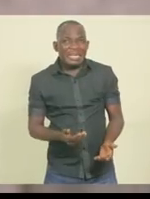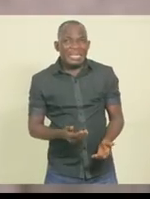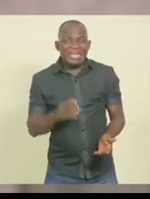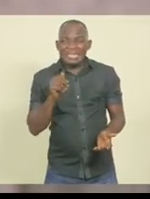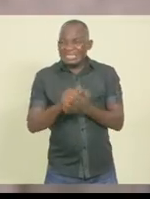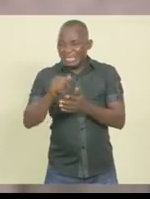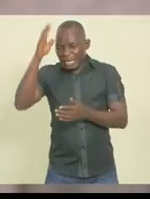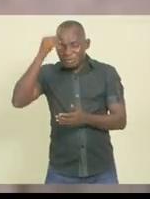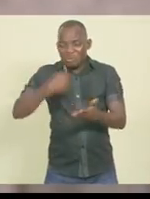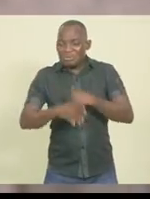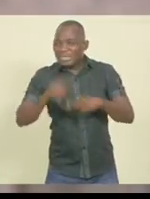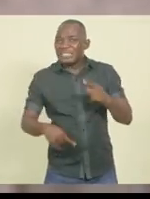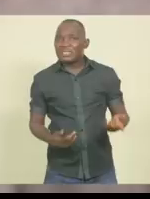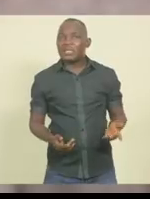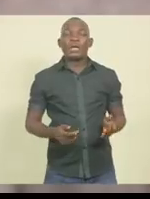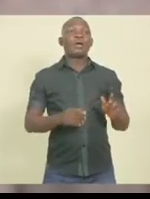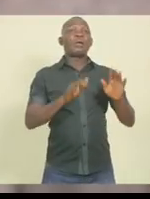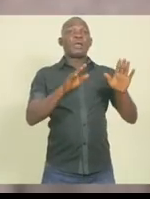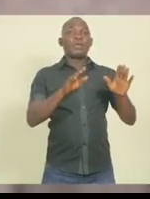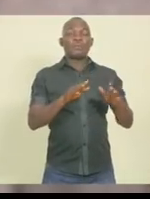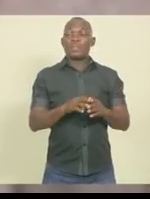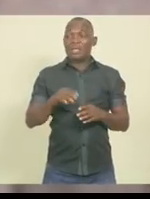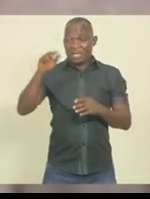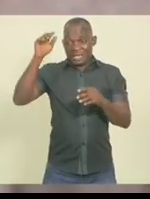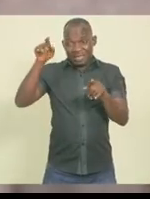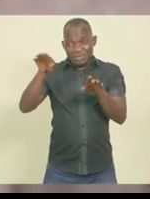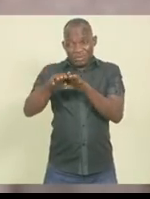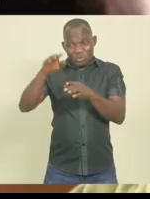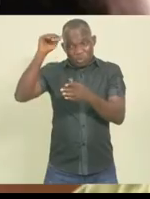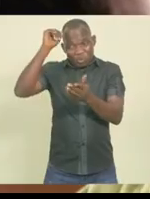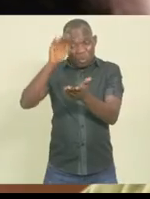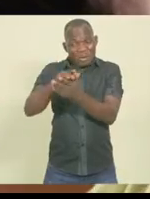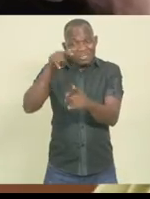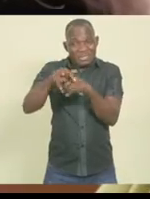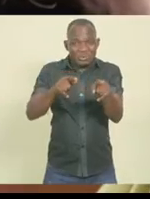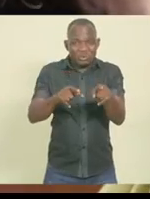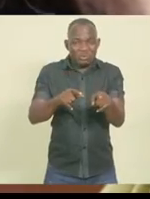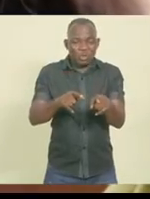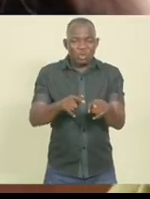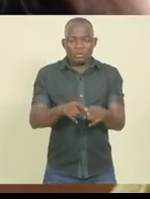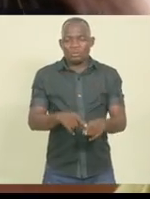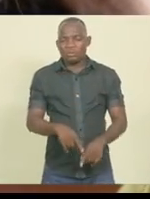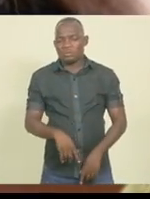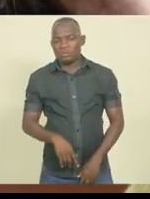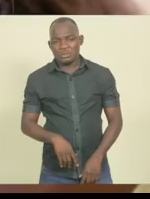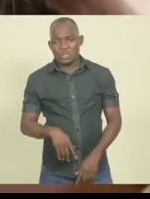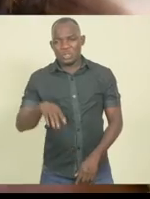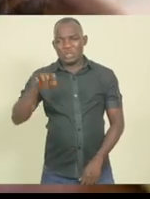impotent bastard. Hey, look. Even if he were cheating on you, he wouldn't do such a good job. A child.